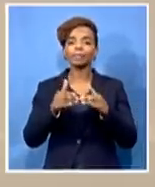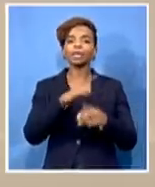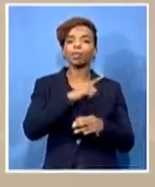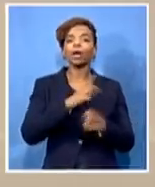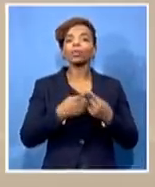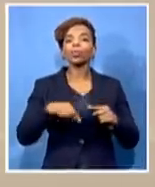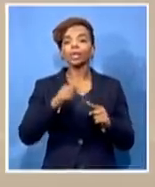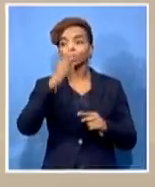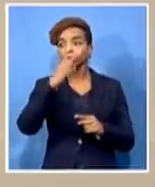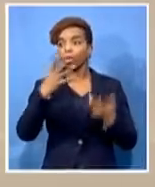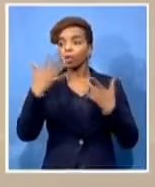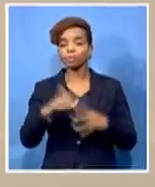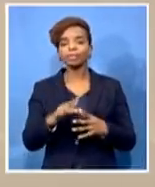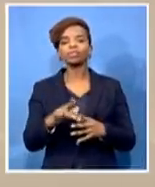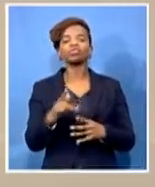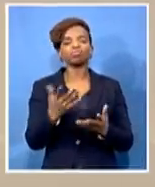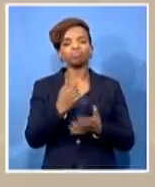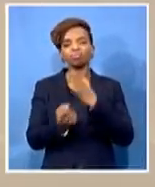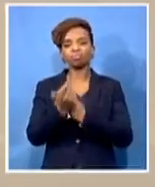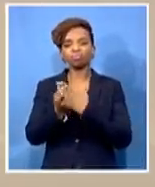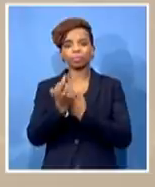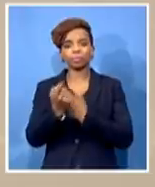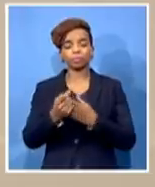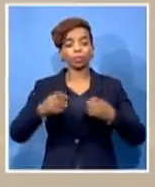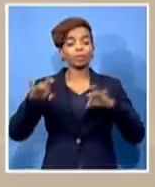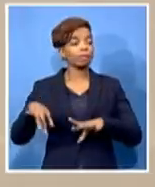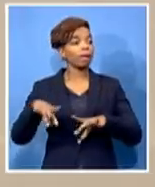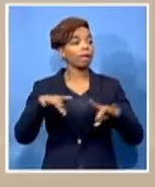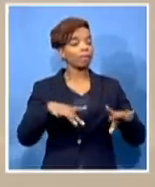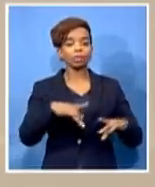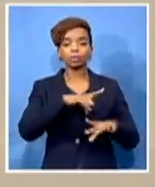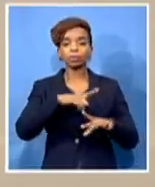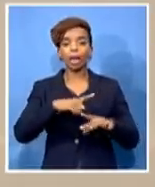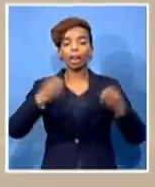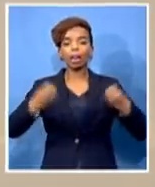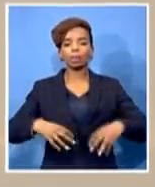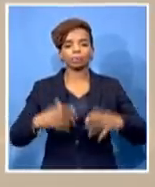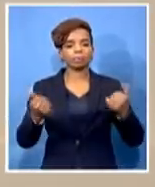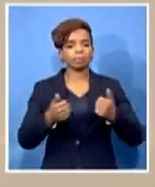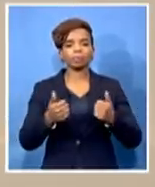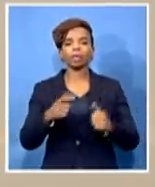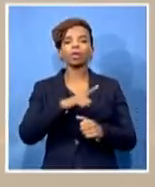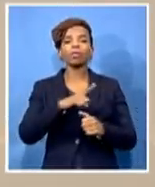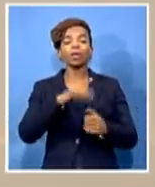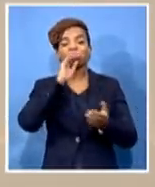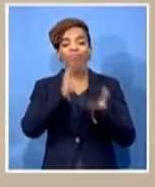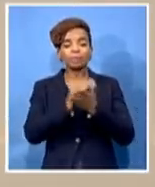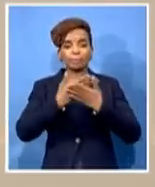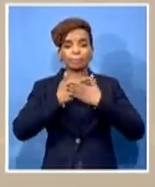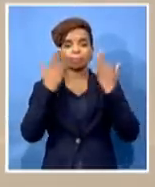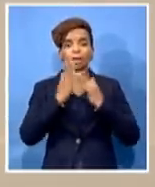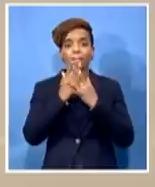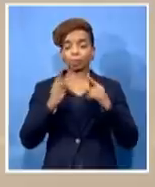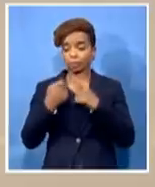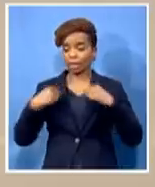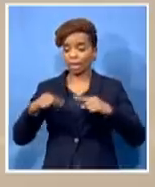losses because the trust deficits between us and the community. It is therefore important that the ANC must stand firm with regard to issues